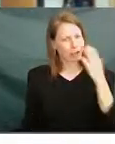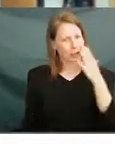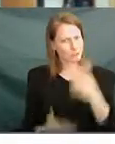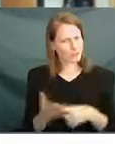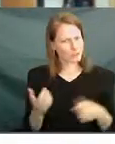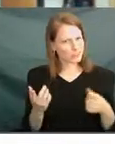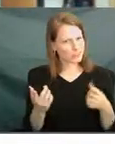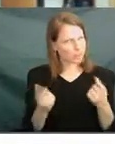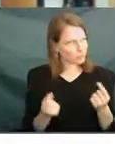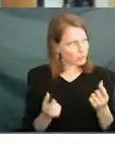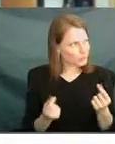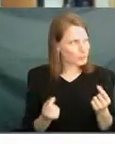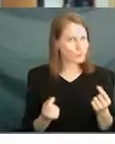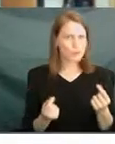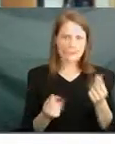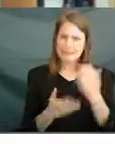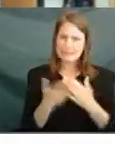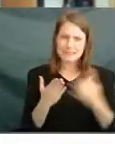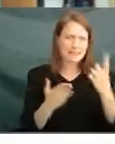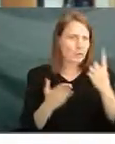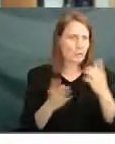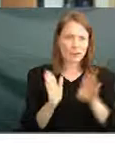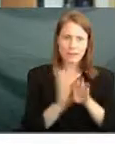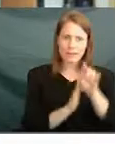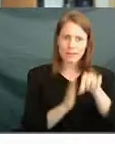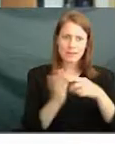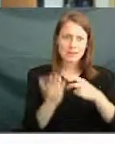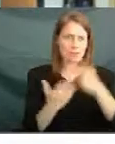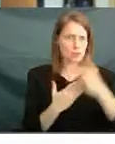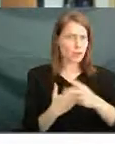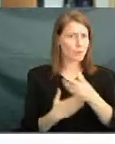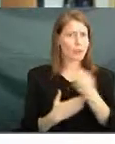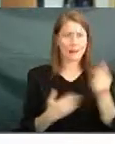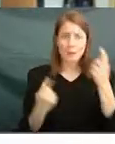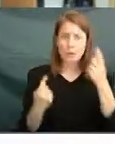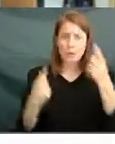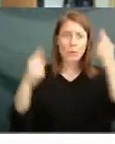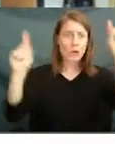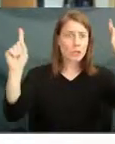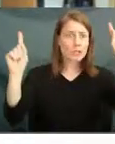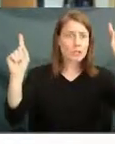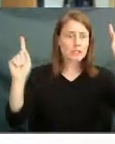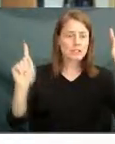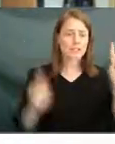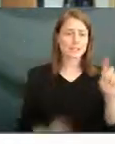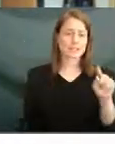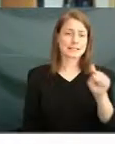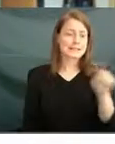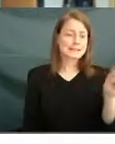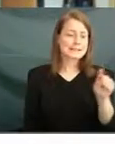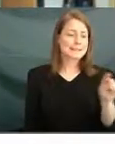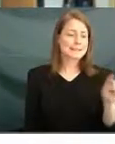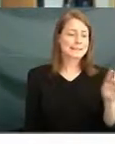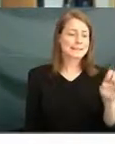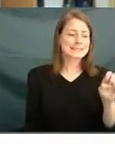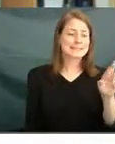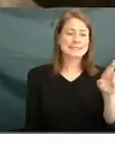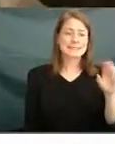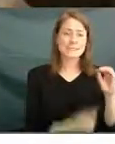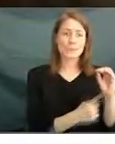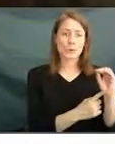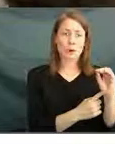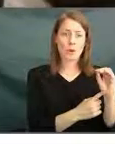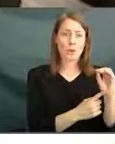and that's what I like about it. And it's zero. Zero means you don't accept it at all.